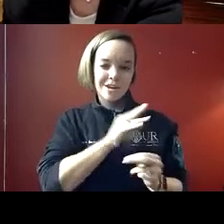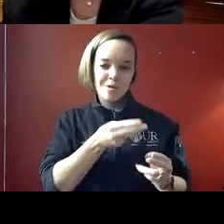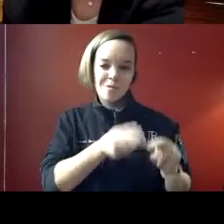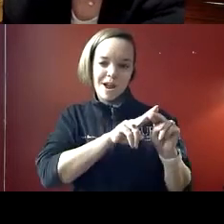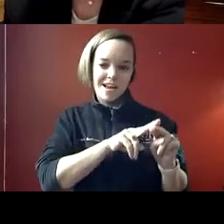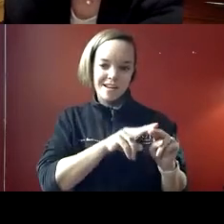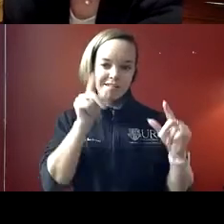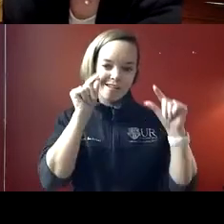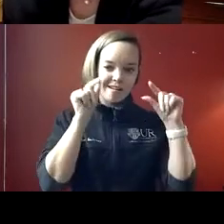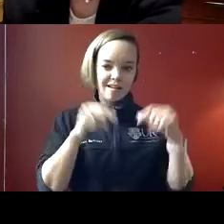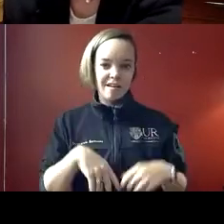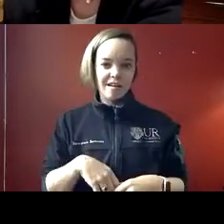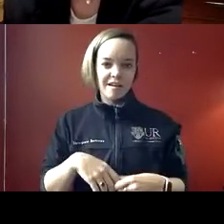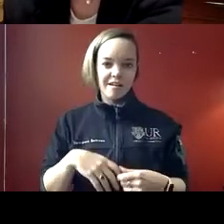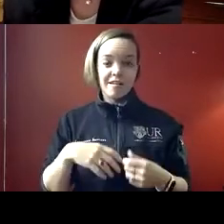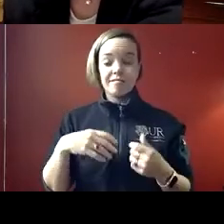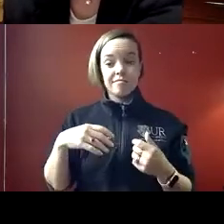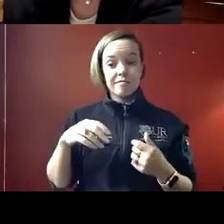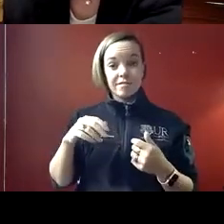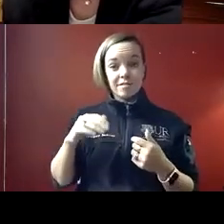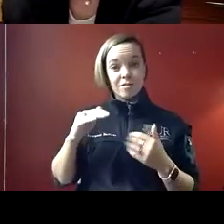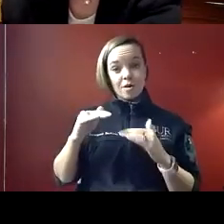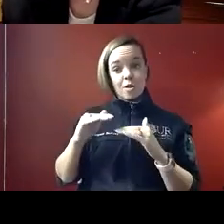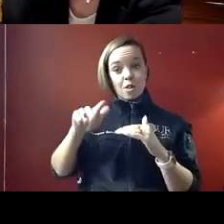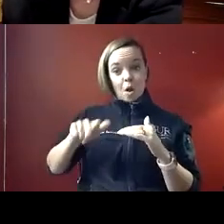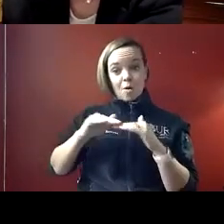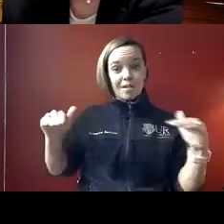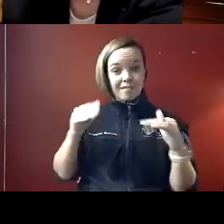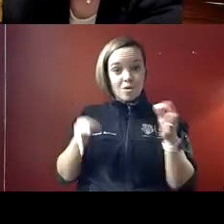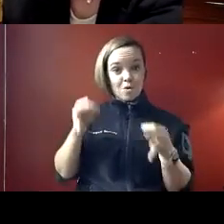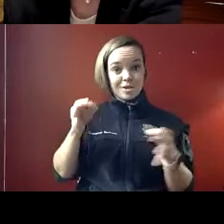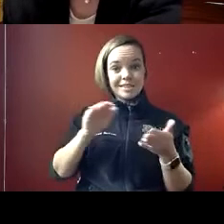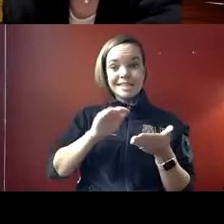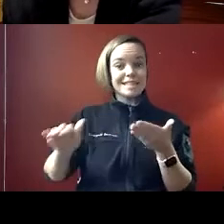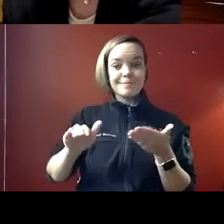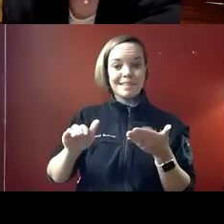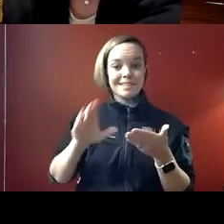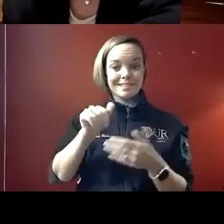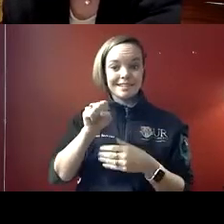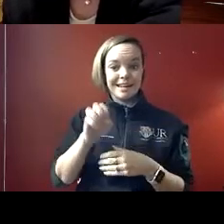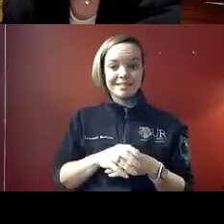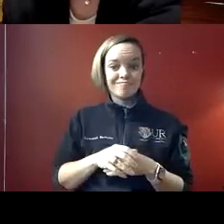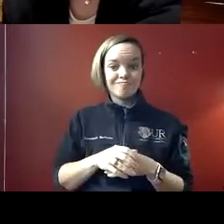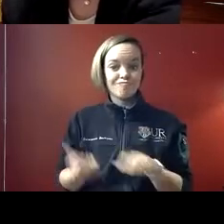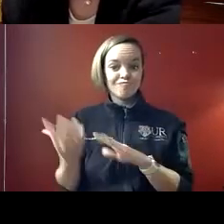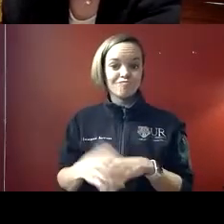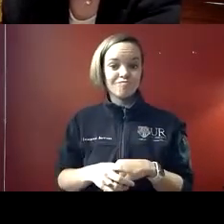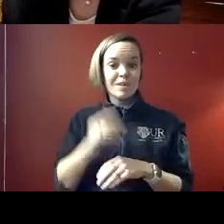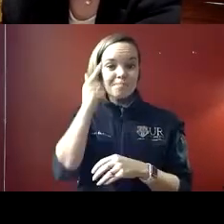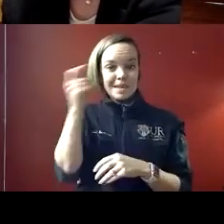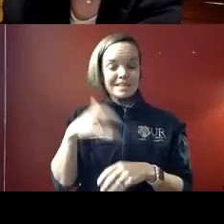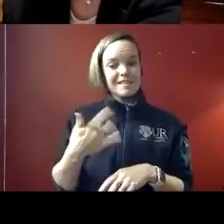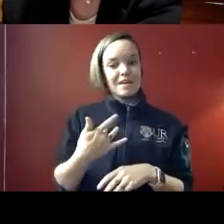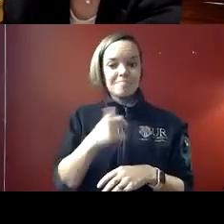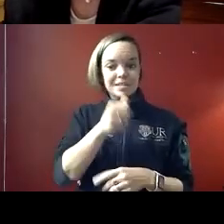The lower courts dismissed the case because it did not impact her psychologically